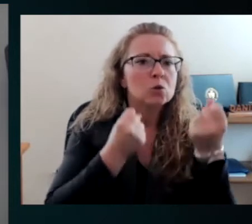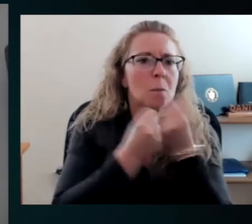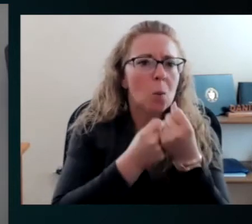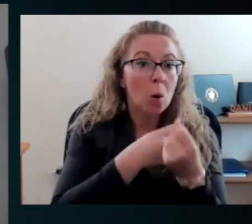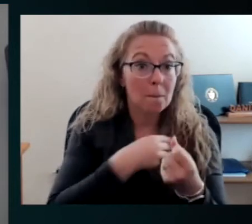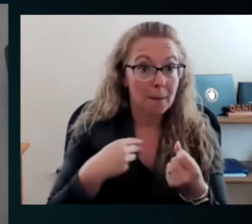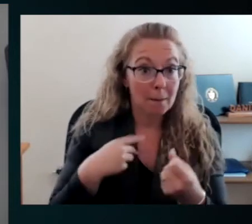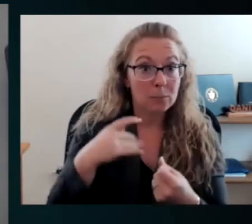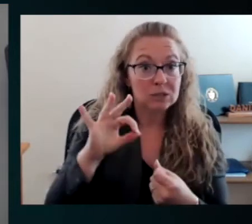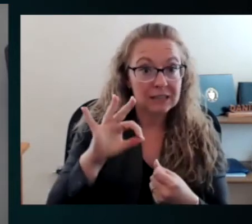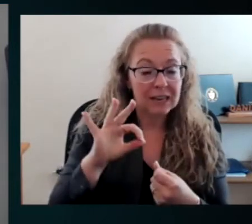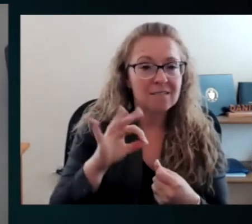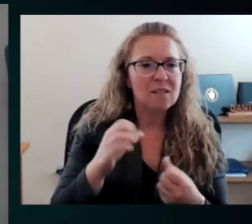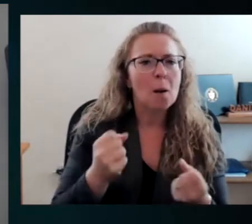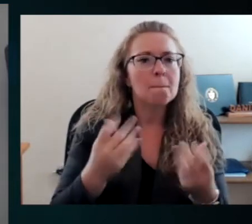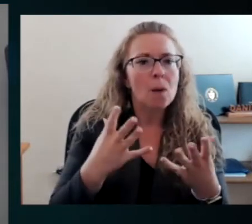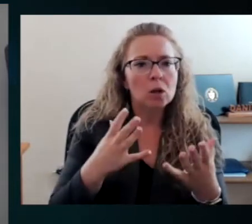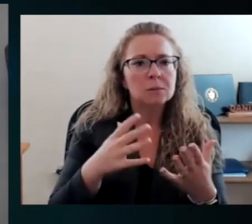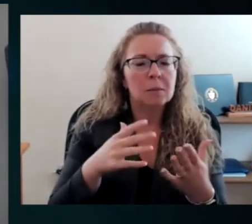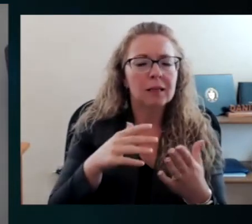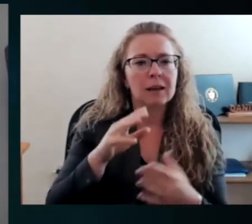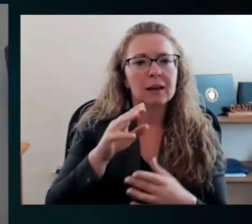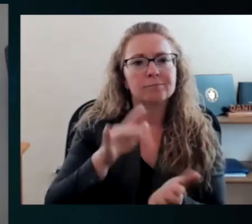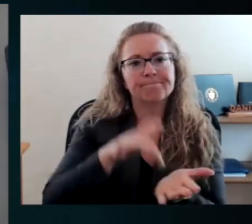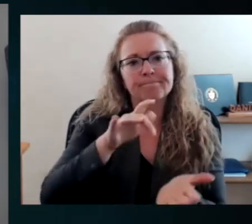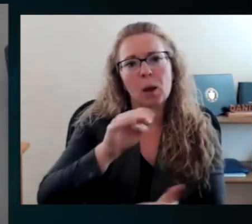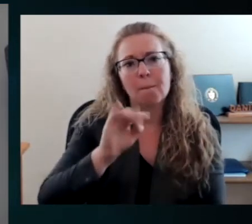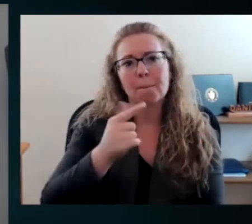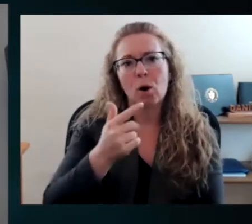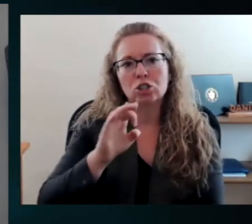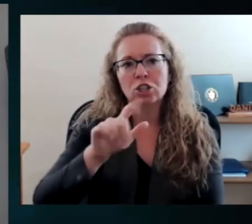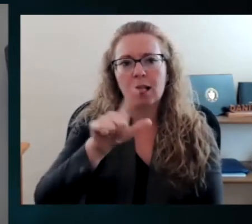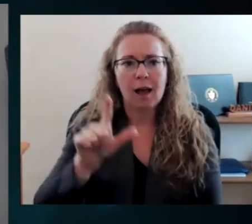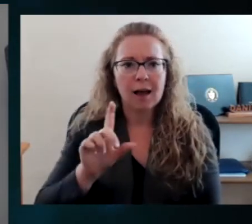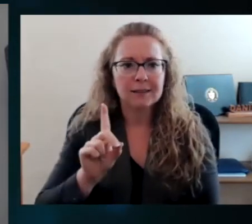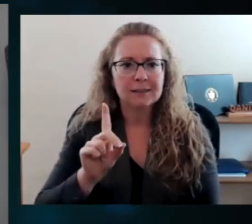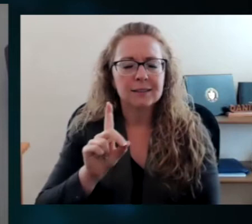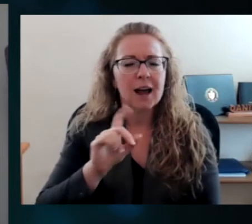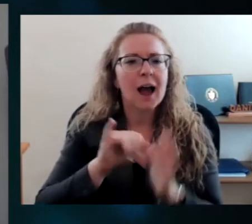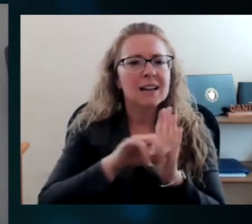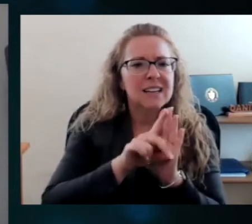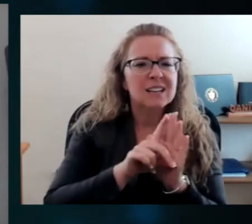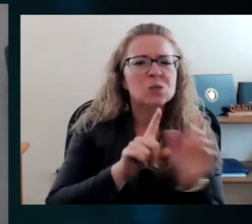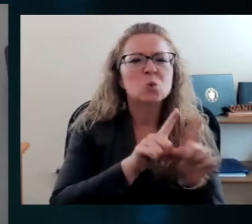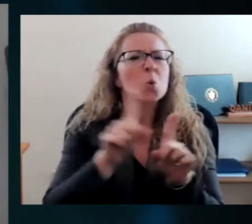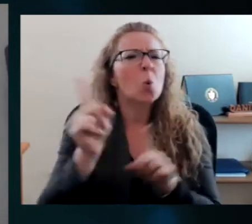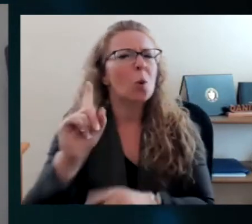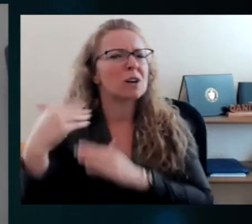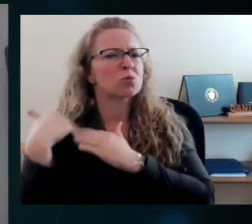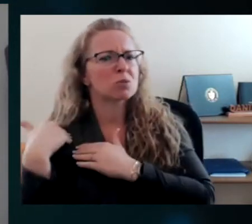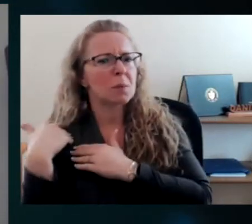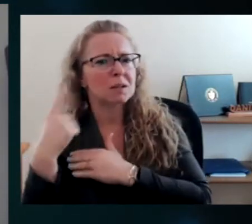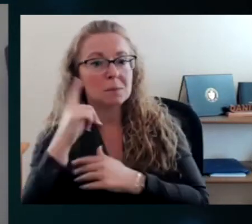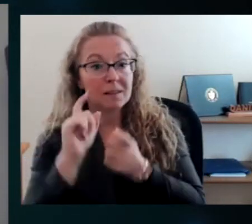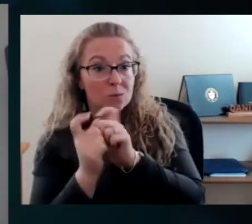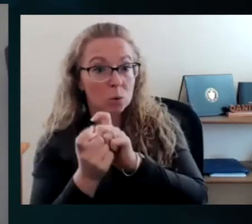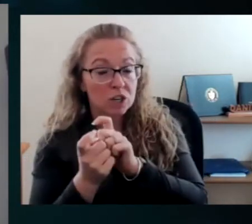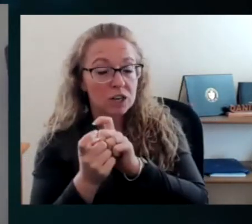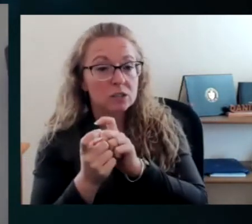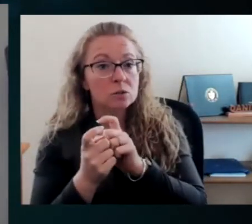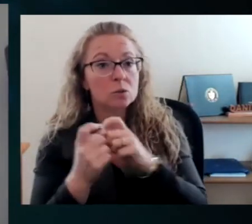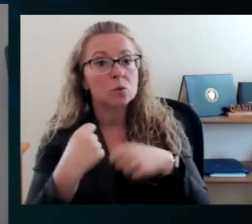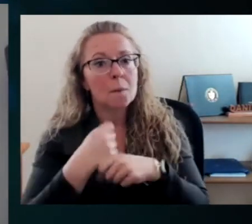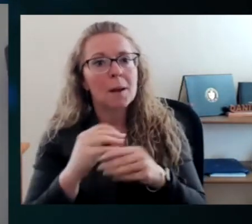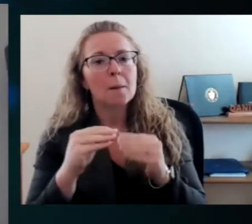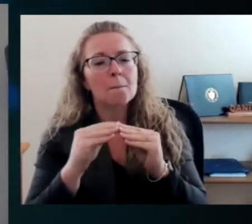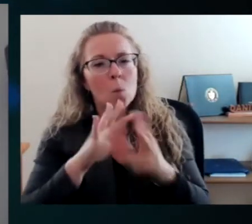marginalized identities? And where does the responsibility lie for change, and who holds power to create a more gender and queer inclusive SIGCHI